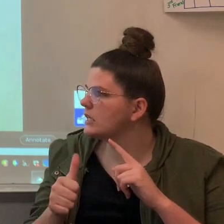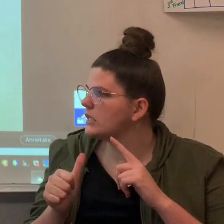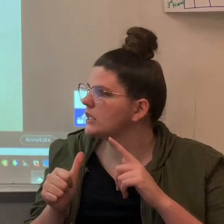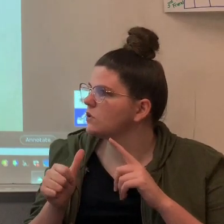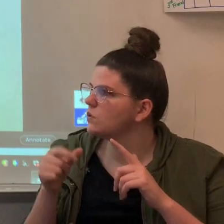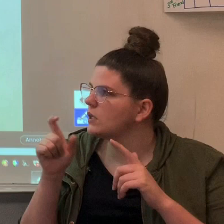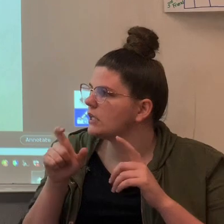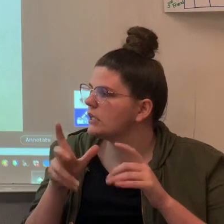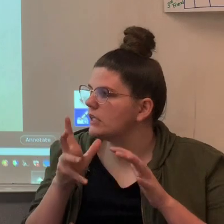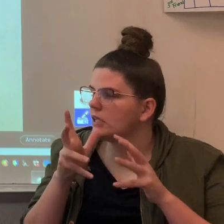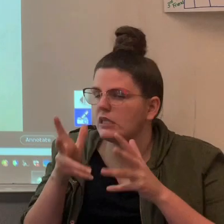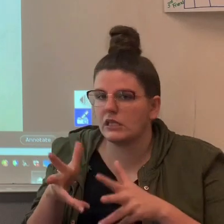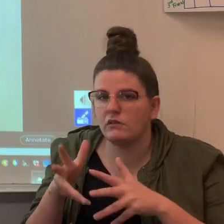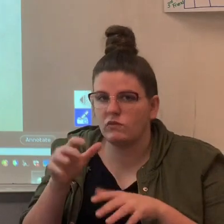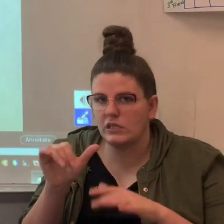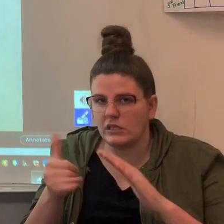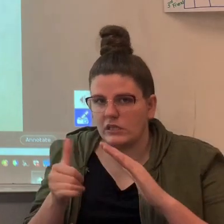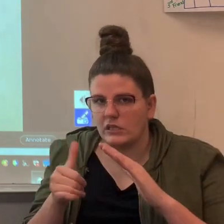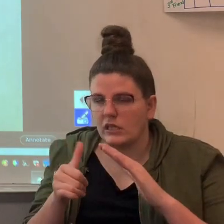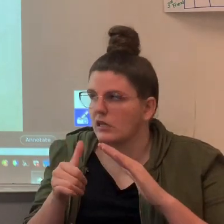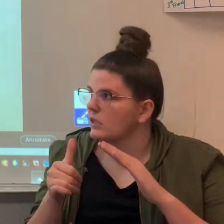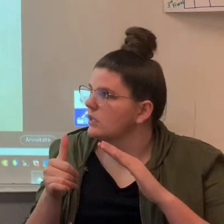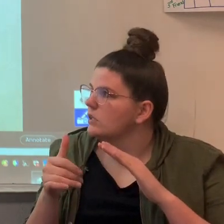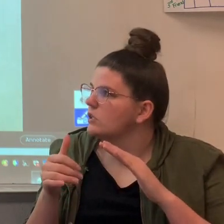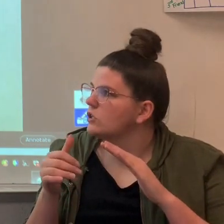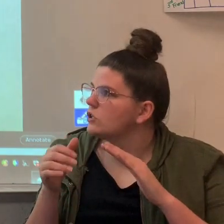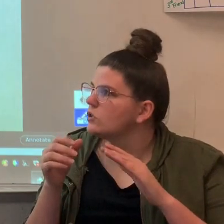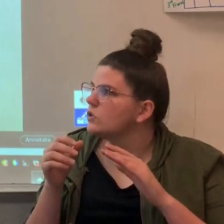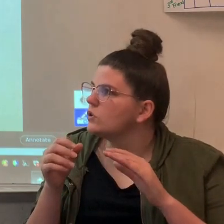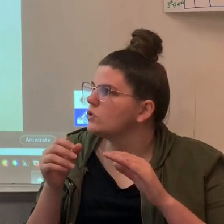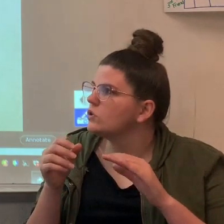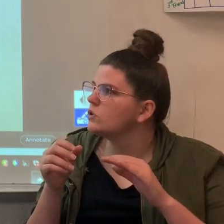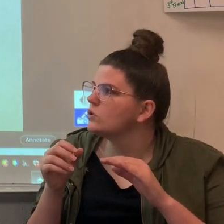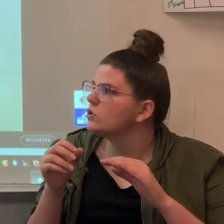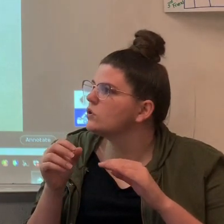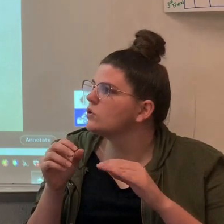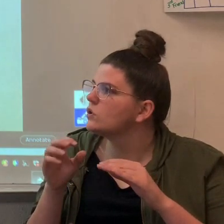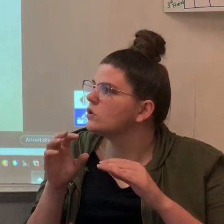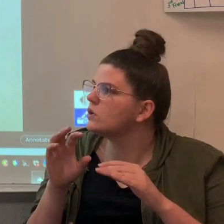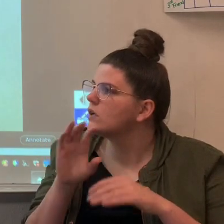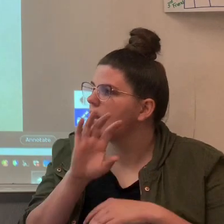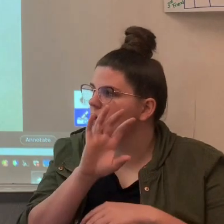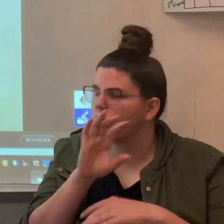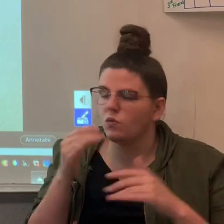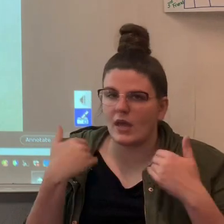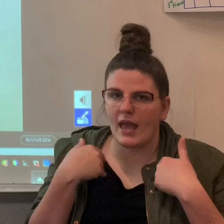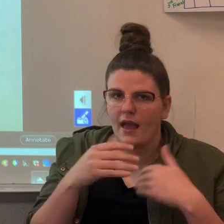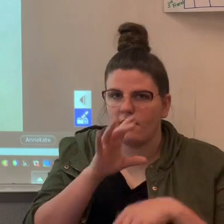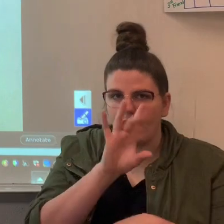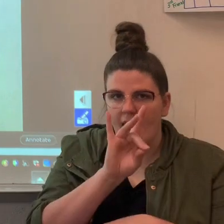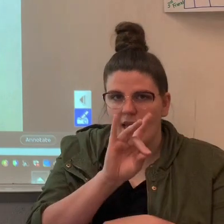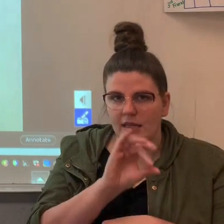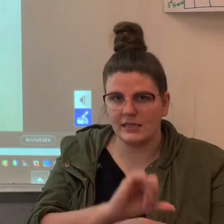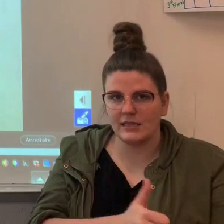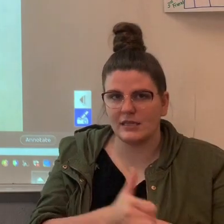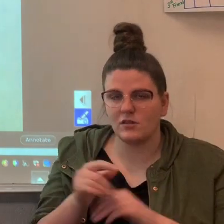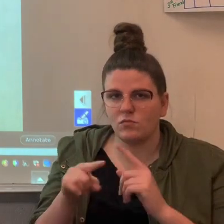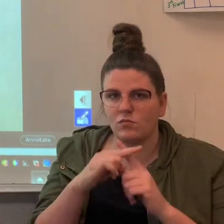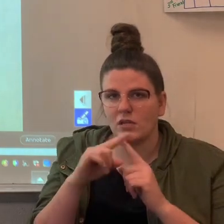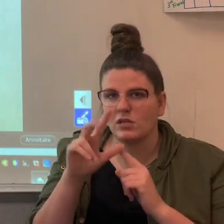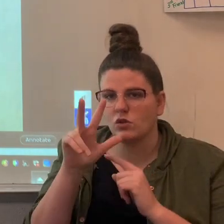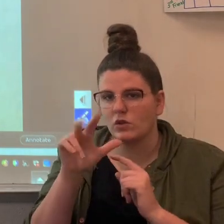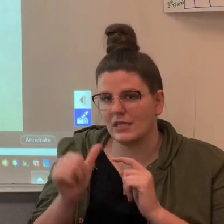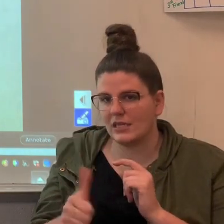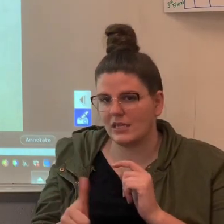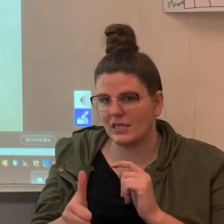what 5 can go into. This is times 2, so this times 2. We end up with 8 tenths plus 3 tenths, which